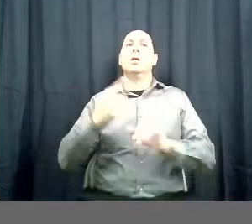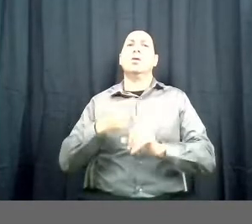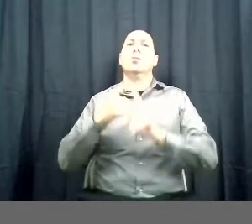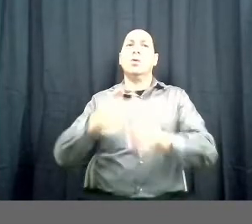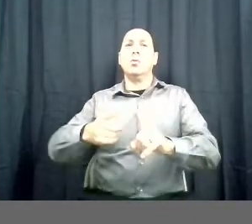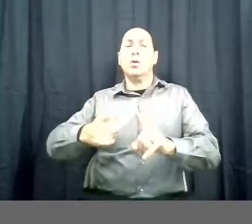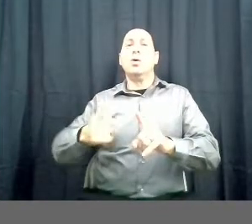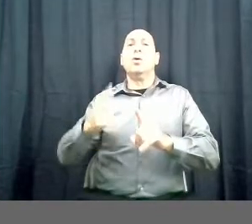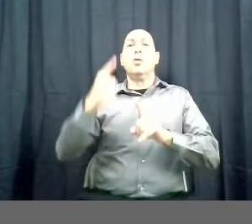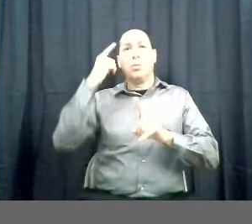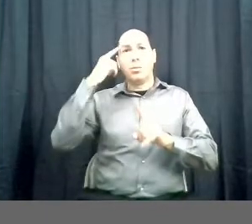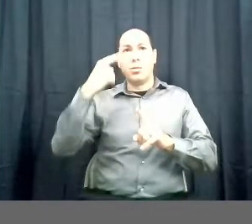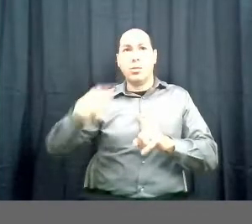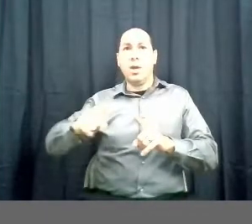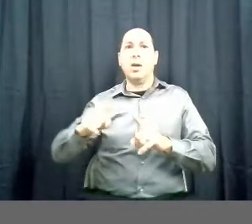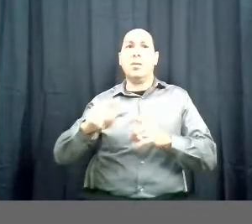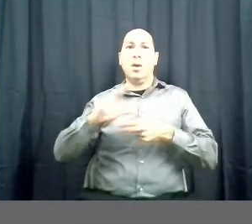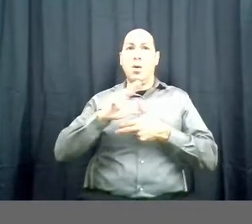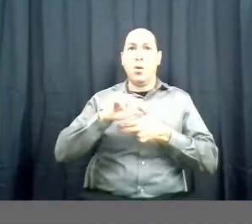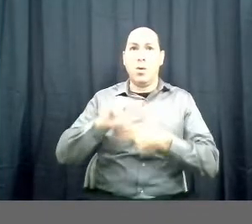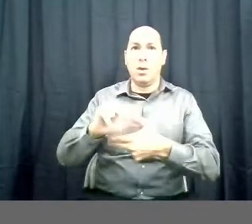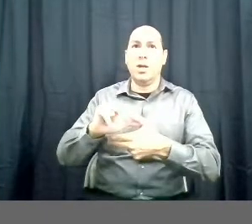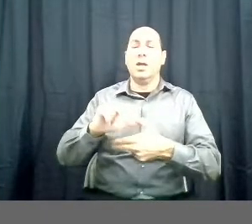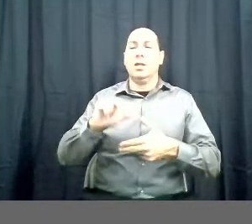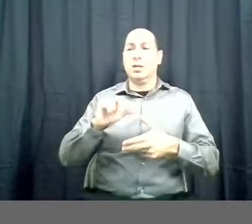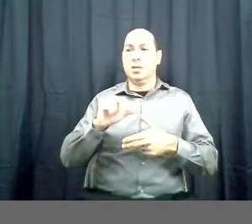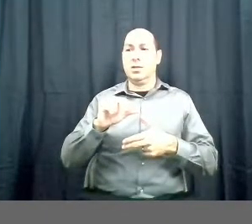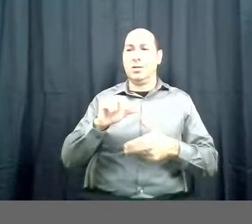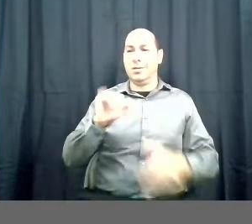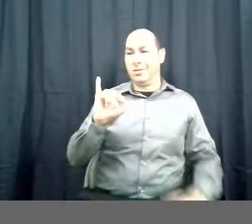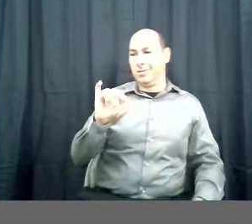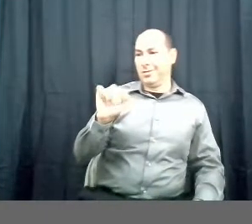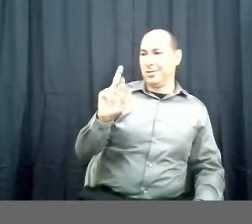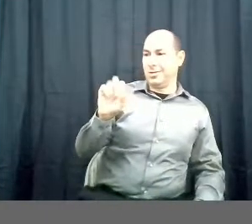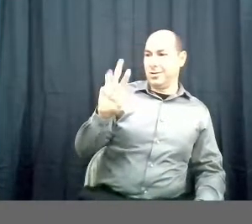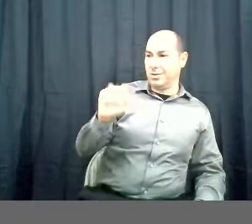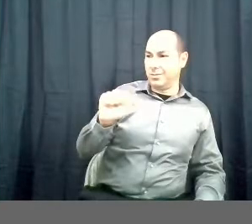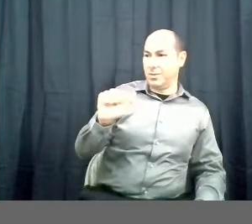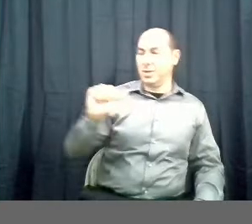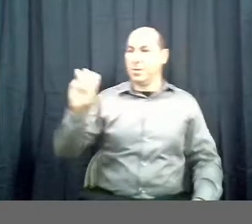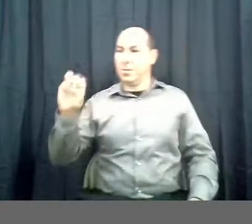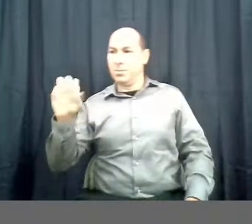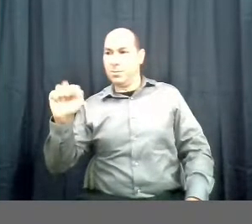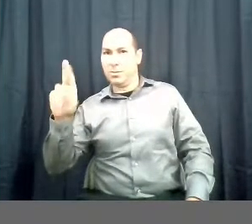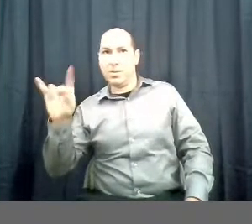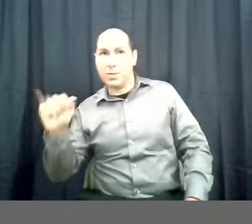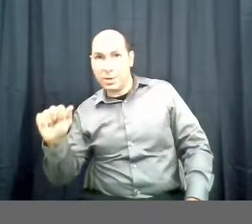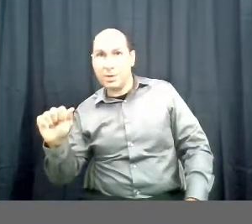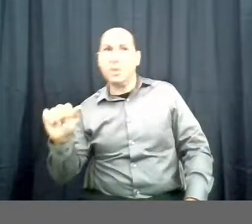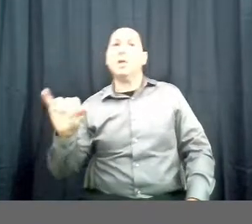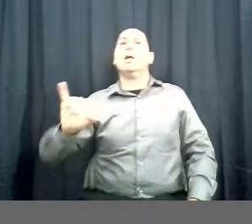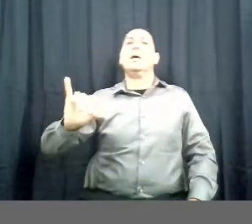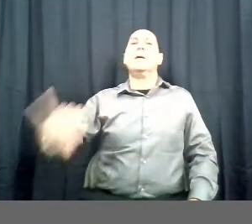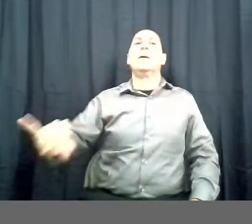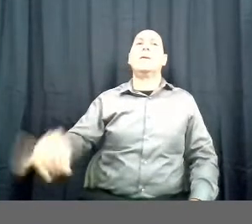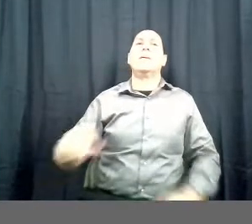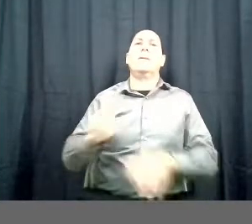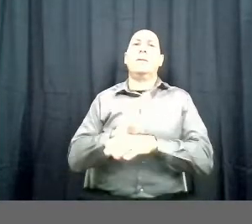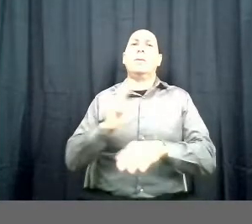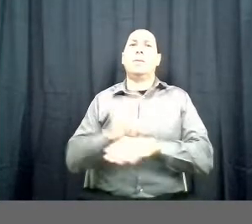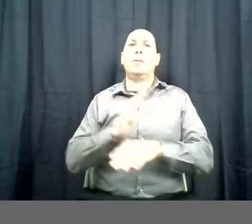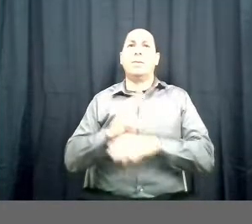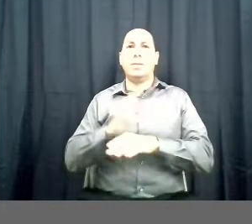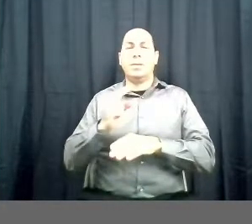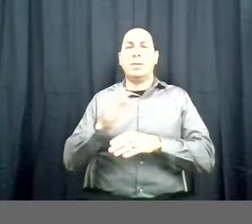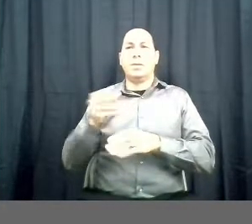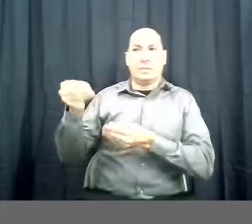Hurricanes Irma and Maria. Our analysis demonstrates that the municipality, based on historical and